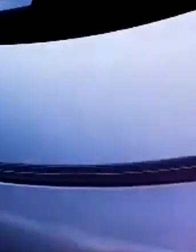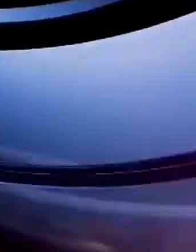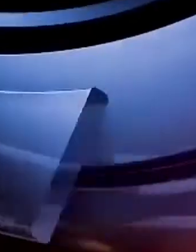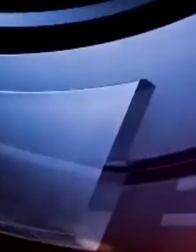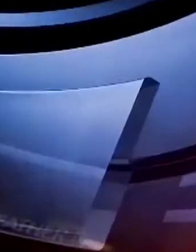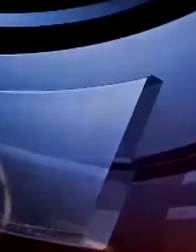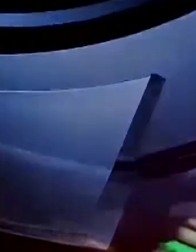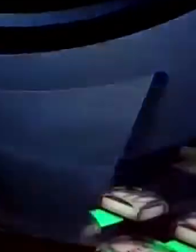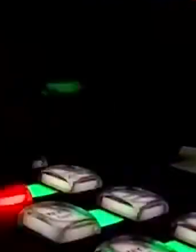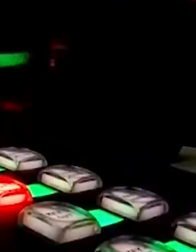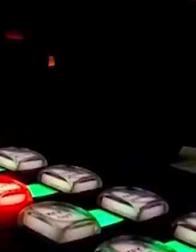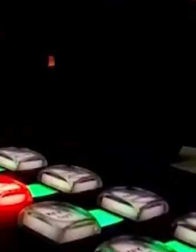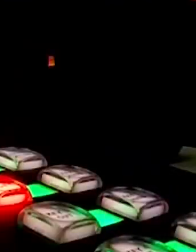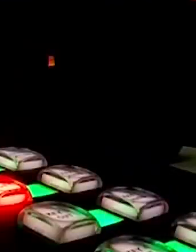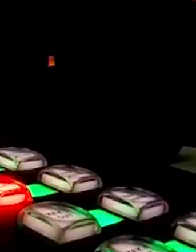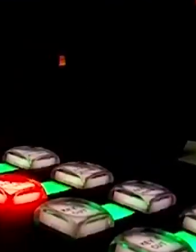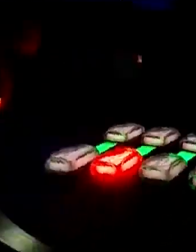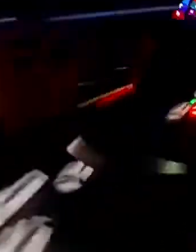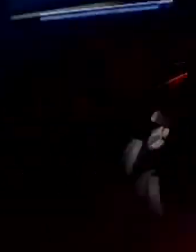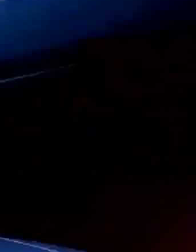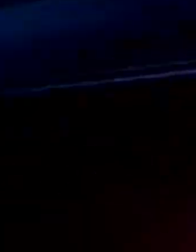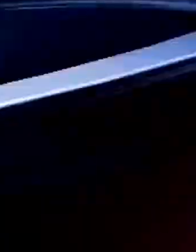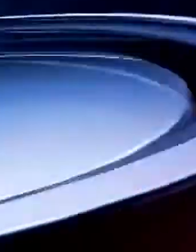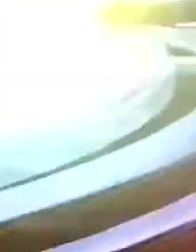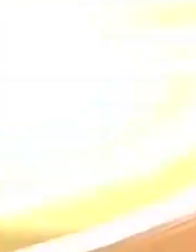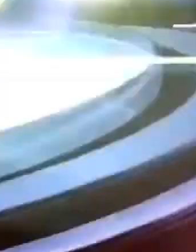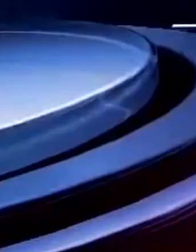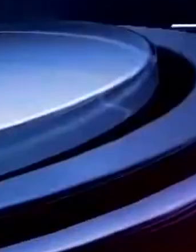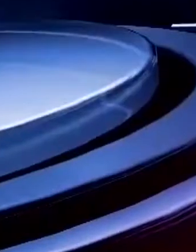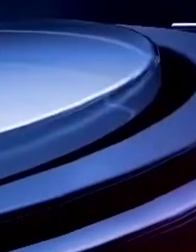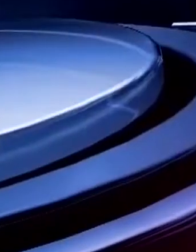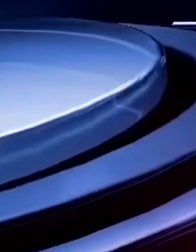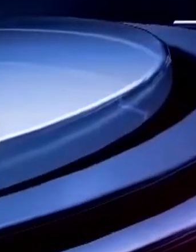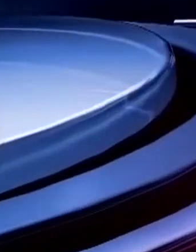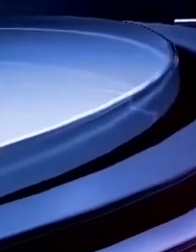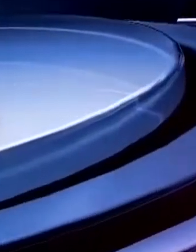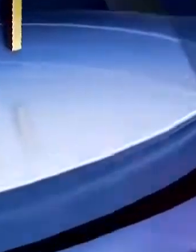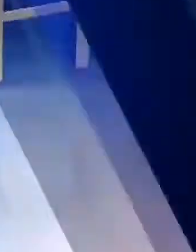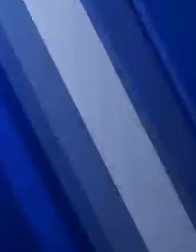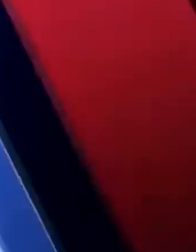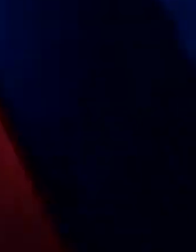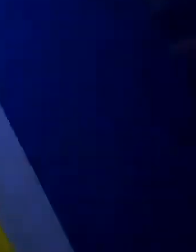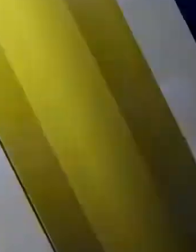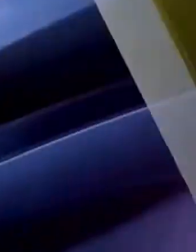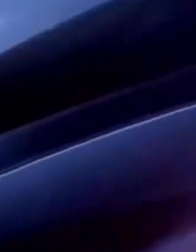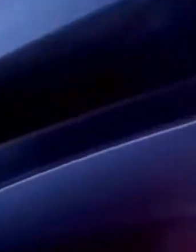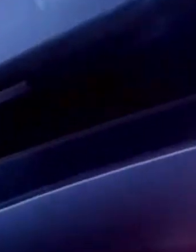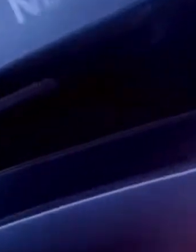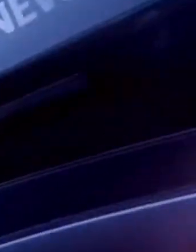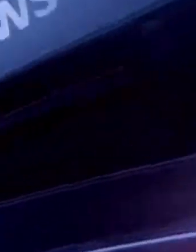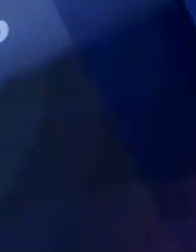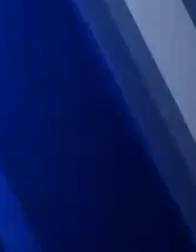Broadcasting from our studios in the Pine St. Michael, this is CBC Newsnight, starting now.